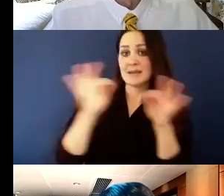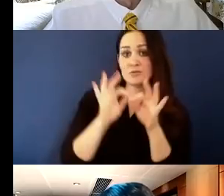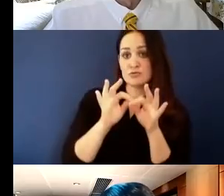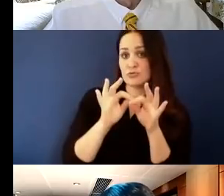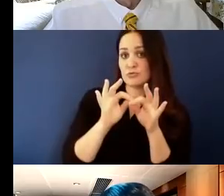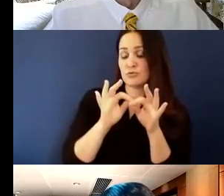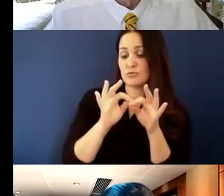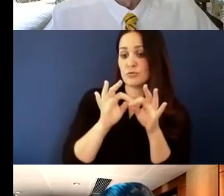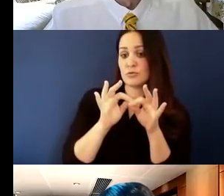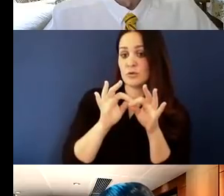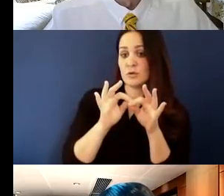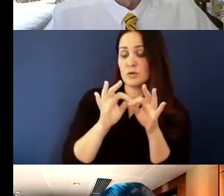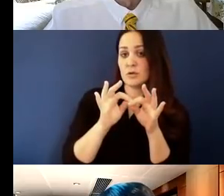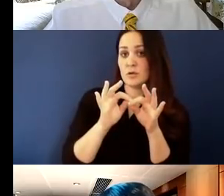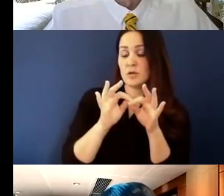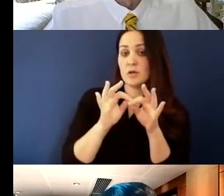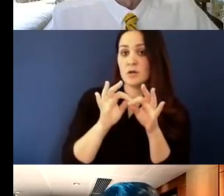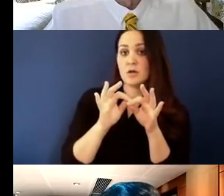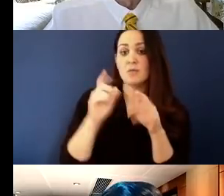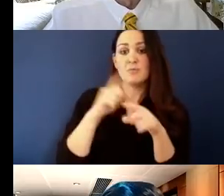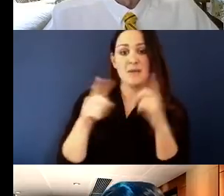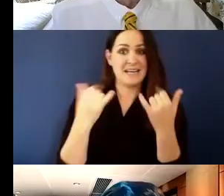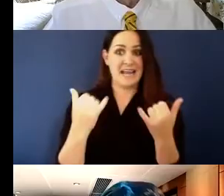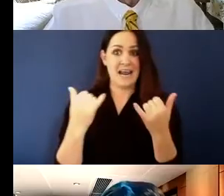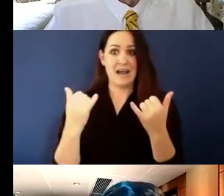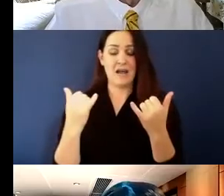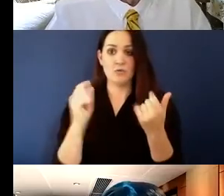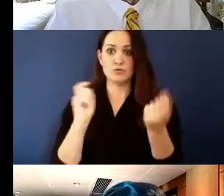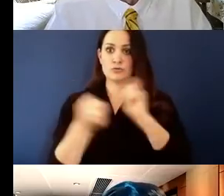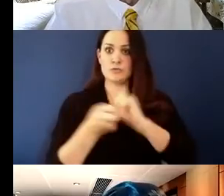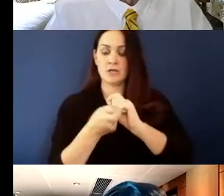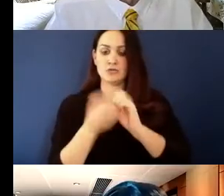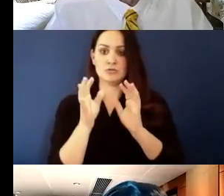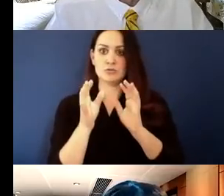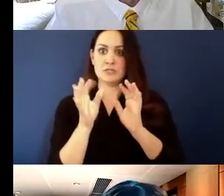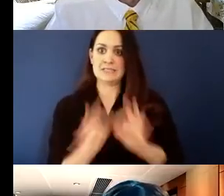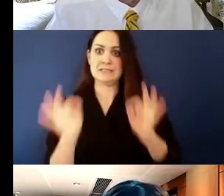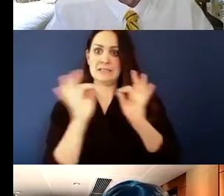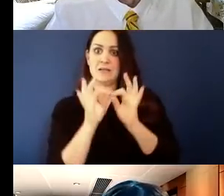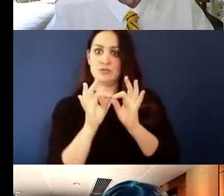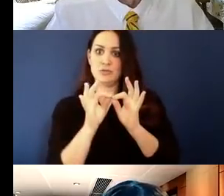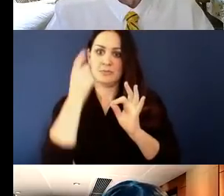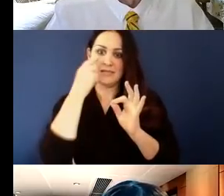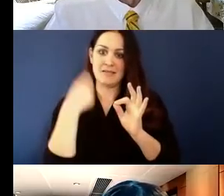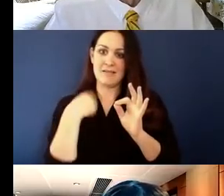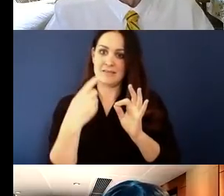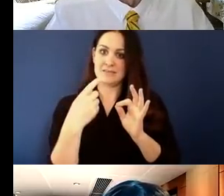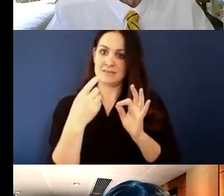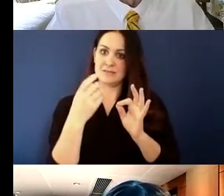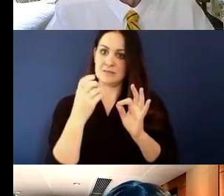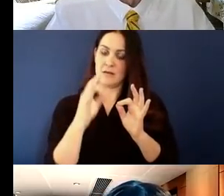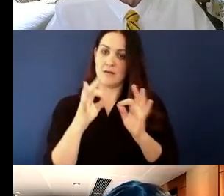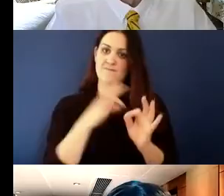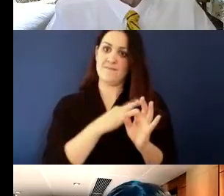are now considered essential due to workflow of the faculty. I'm not sure I entirely understand that. Can these staff members